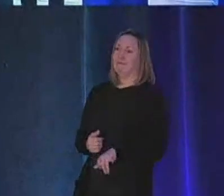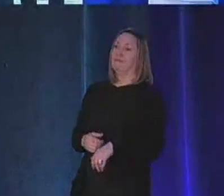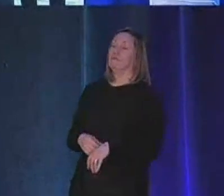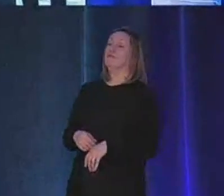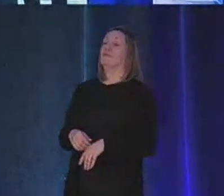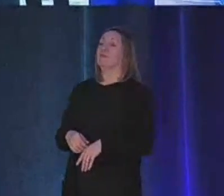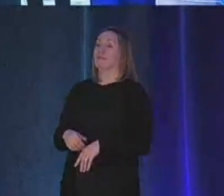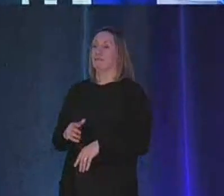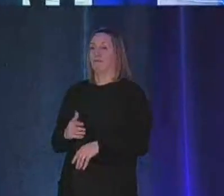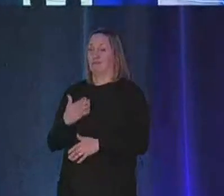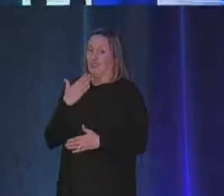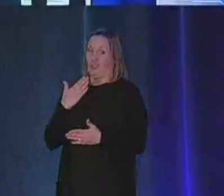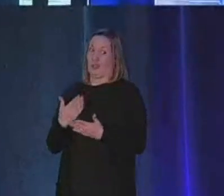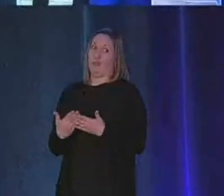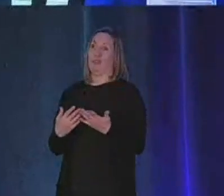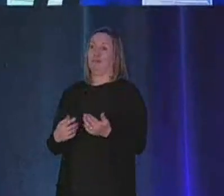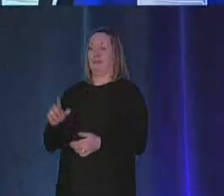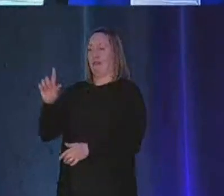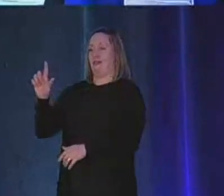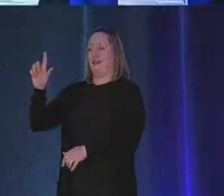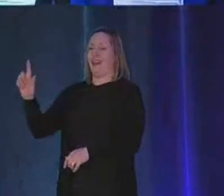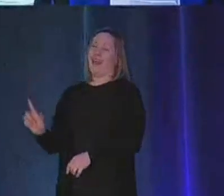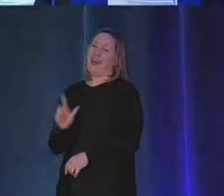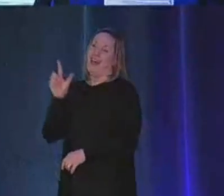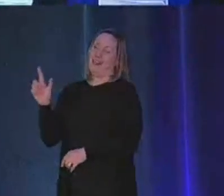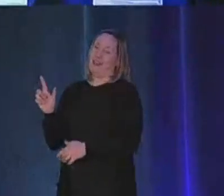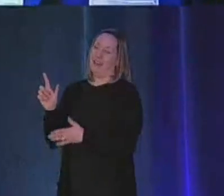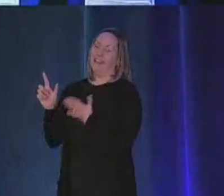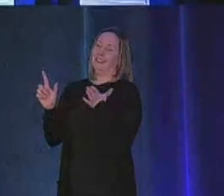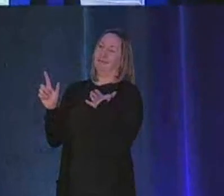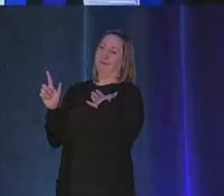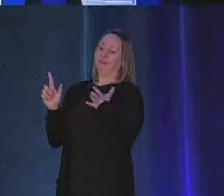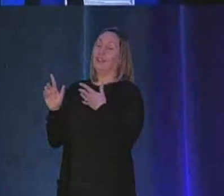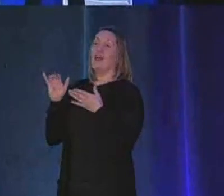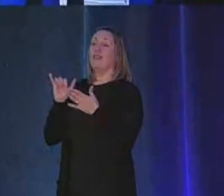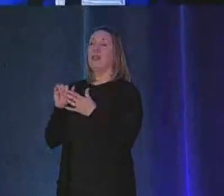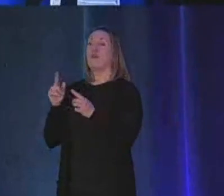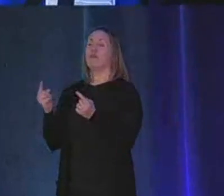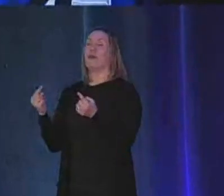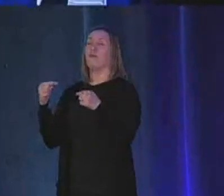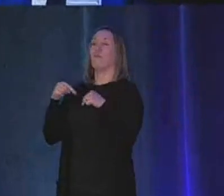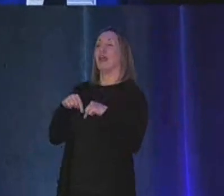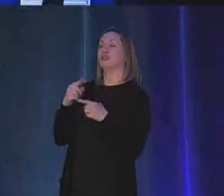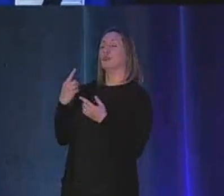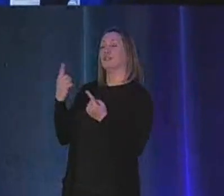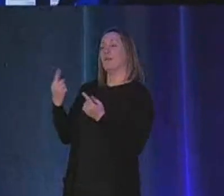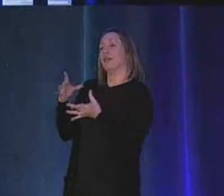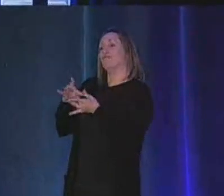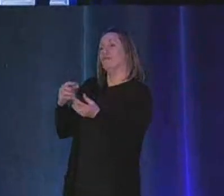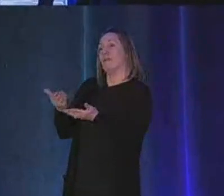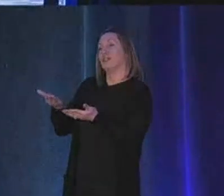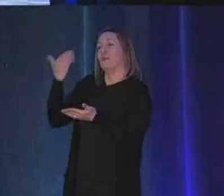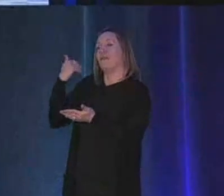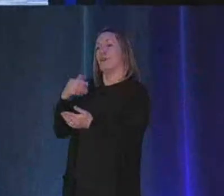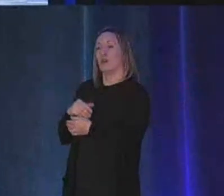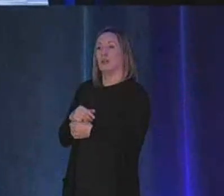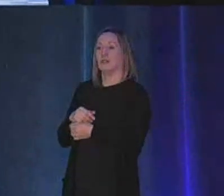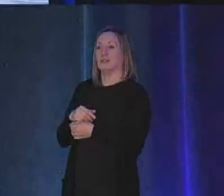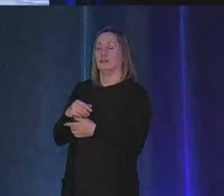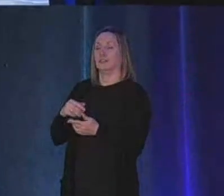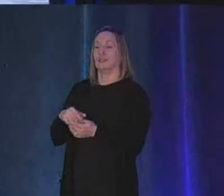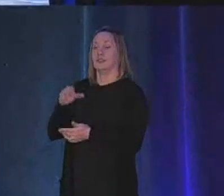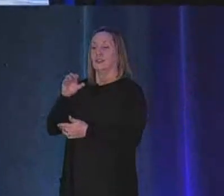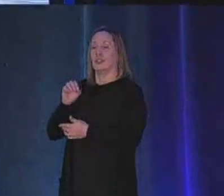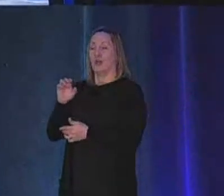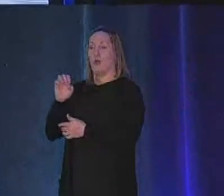This is a good one right here. L is going to get back to something that I talked about earlier, which is the Core Web Vitals. And if you